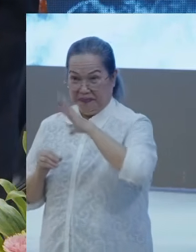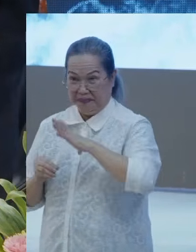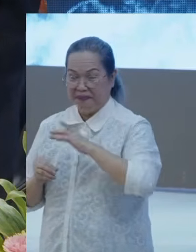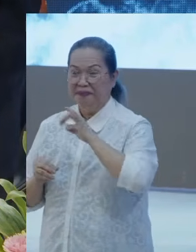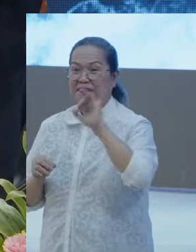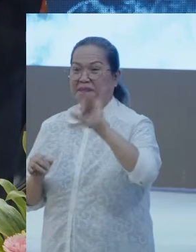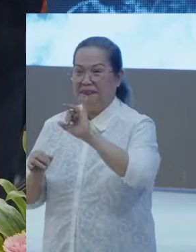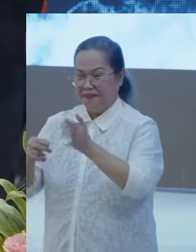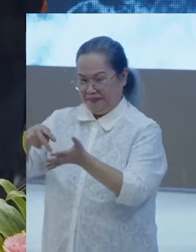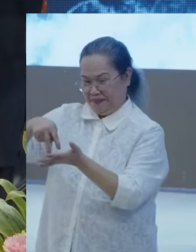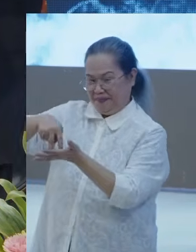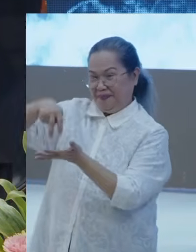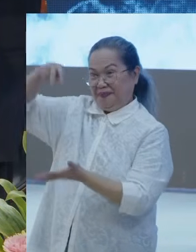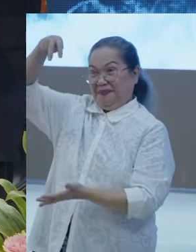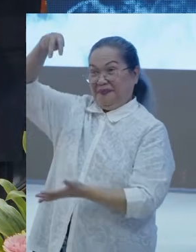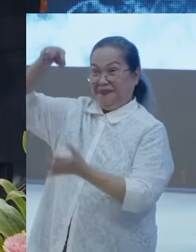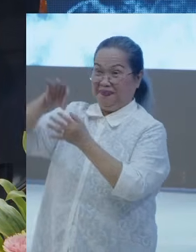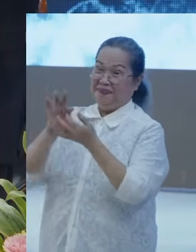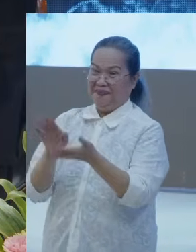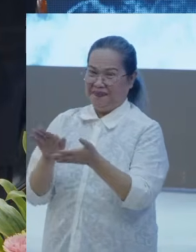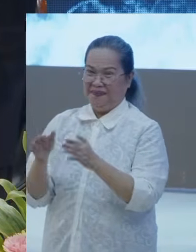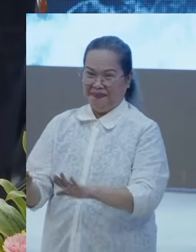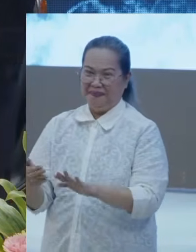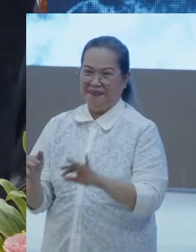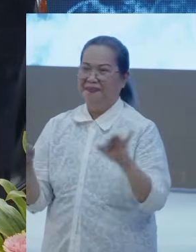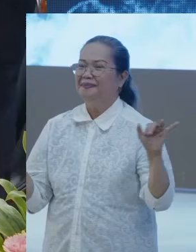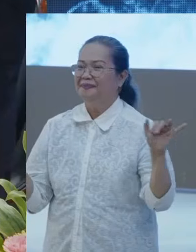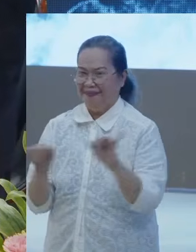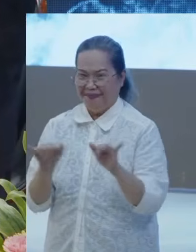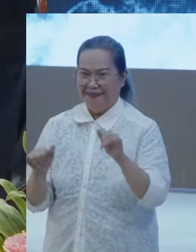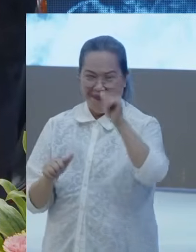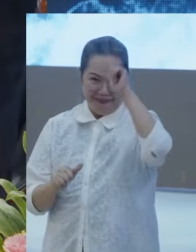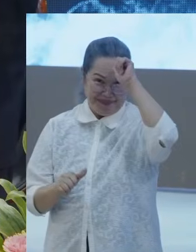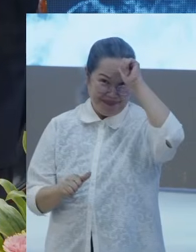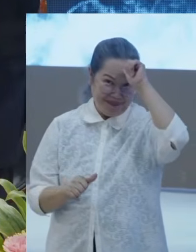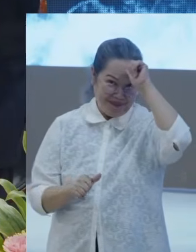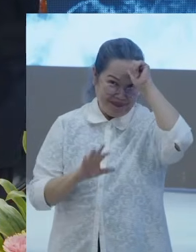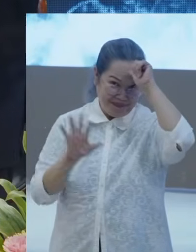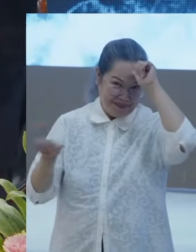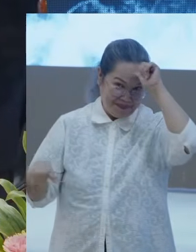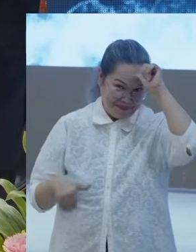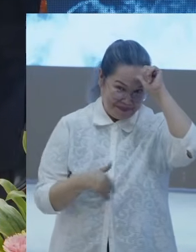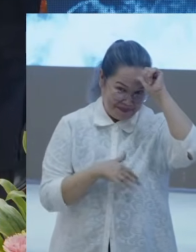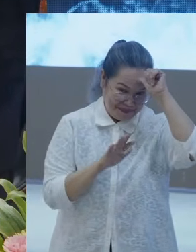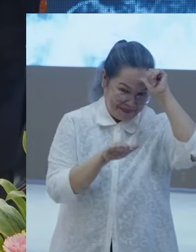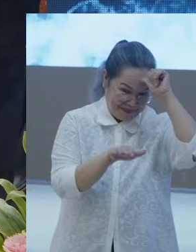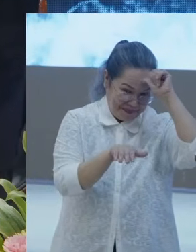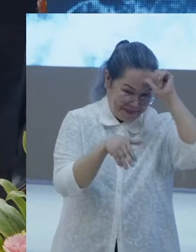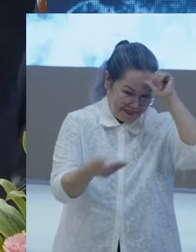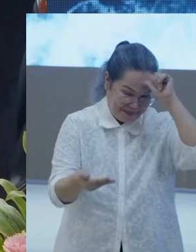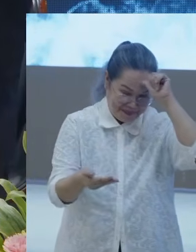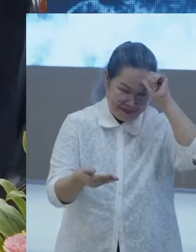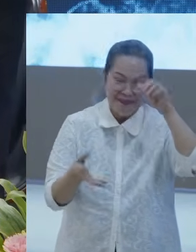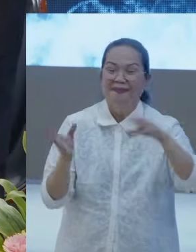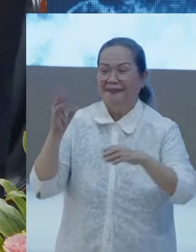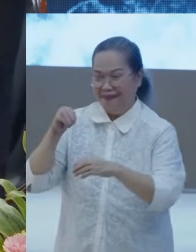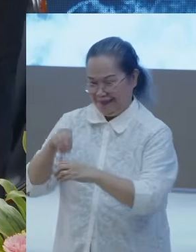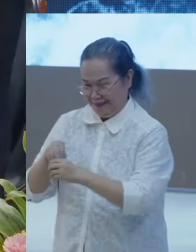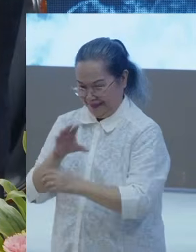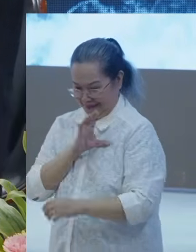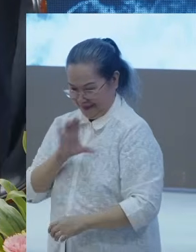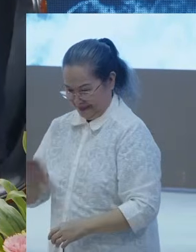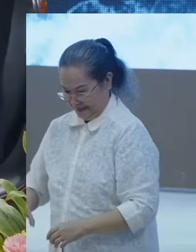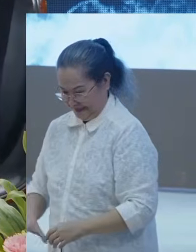the resurrection of the dead. For as in Adam all die, so also in Christ